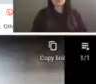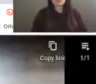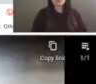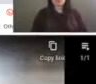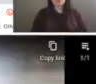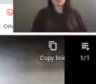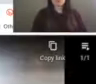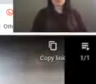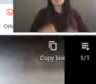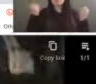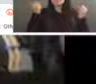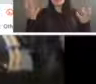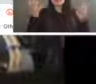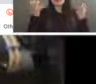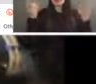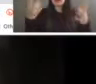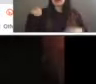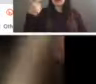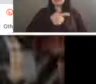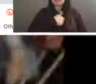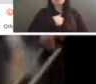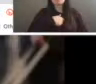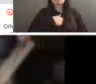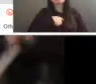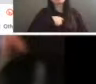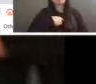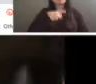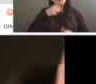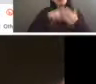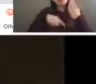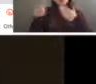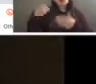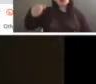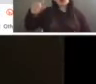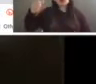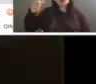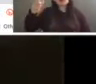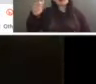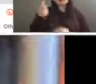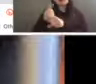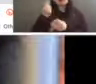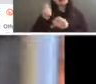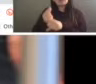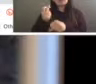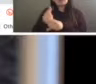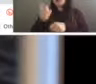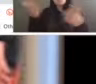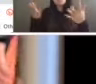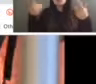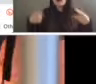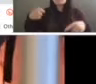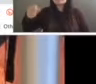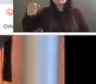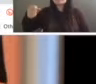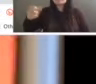Millions of us check luggage at SeaTac Airport every year. But what happens to those bags once we leave the ticket